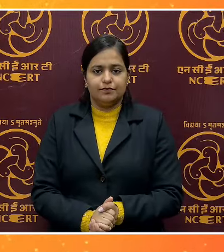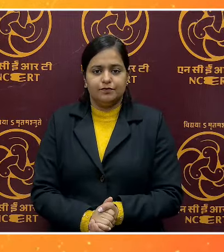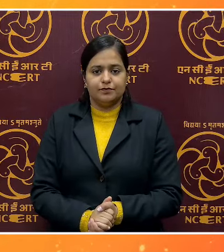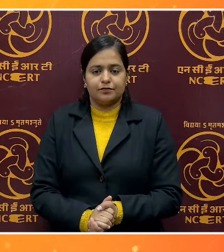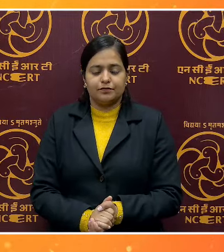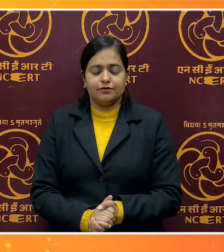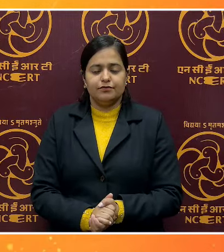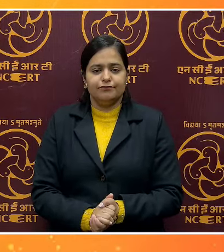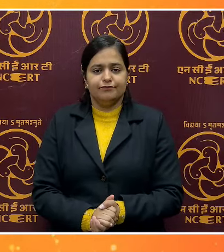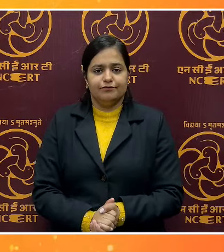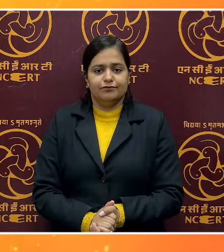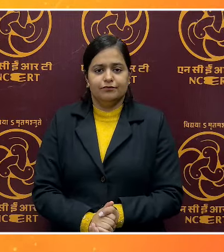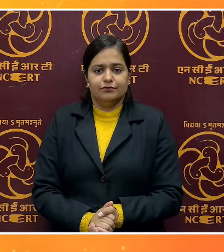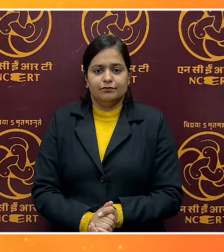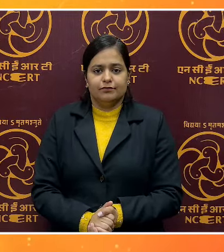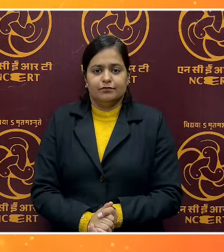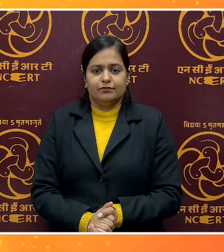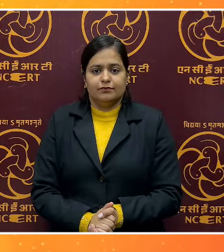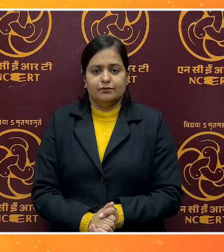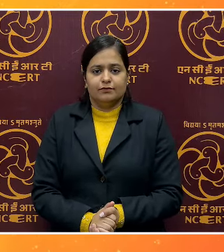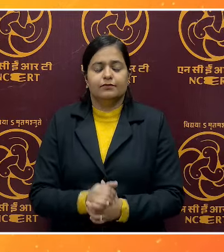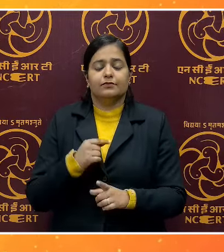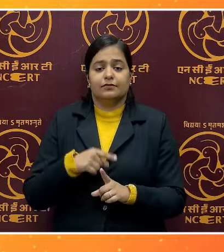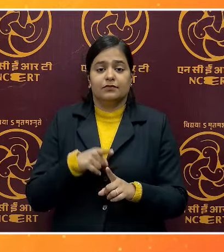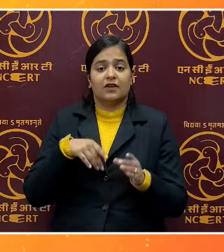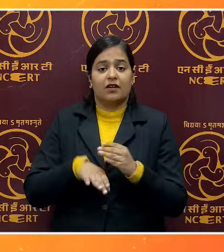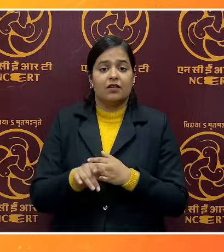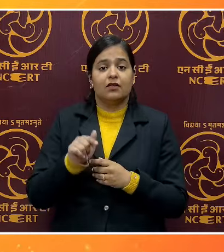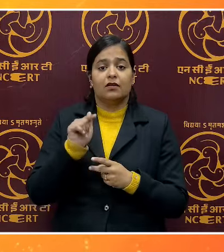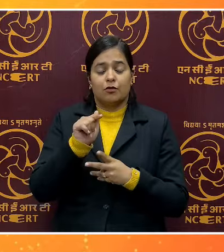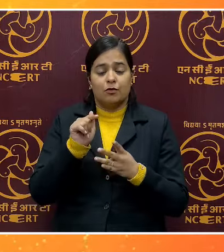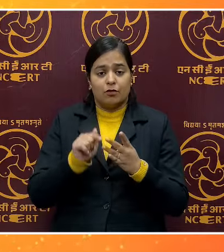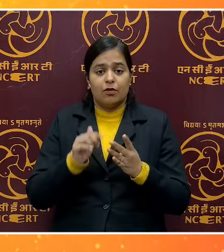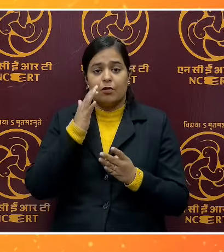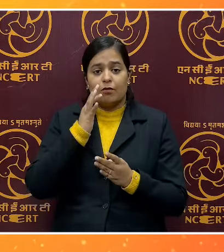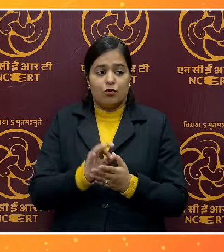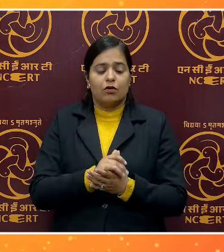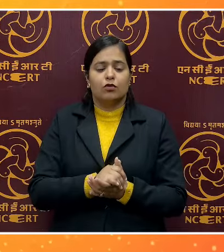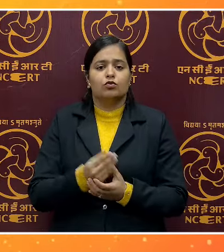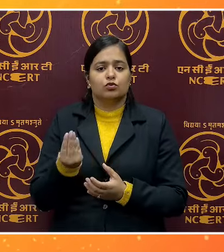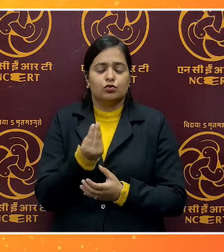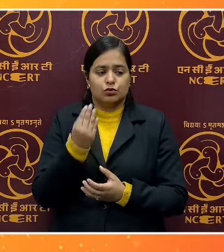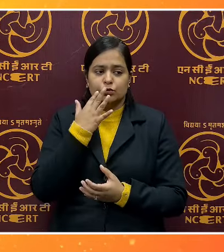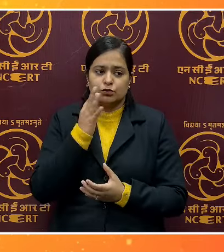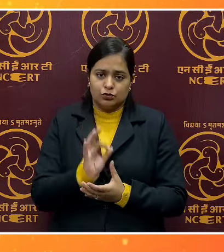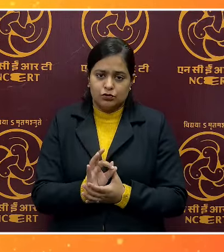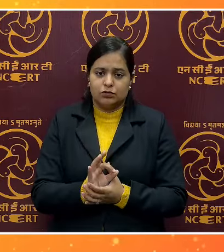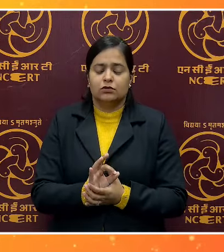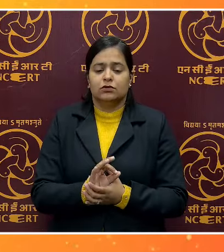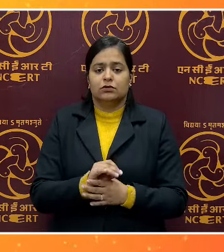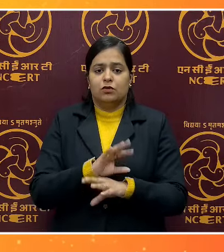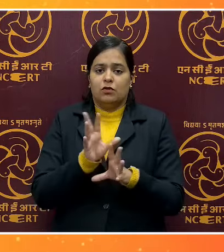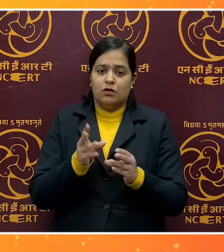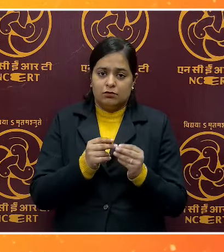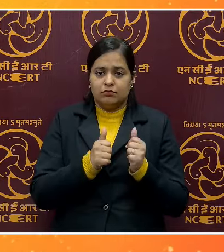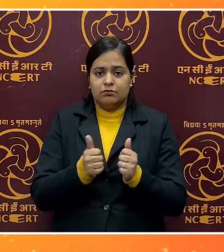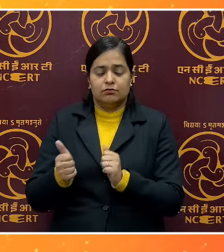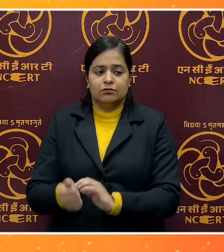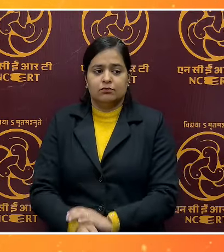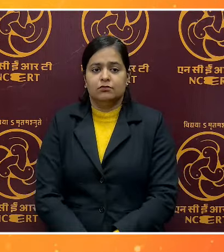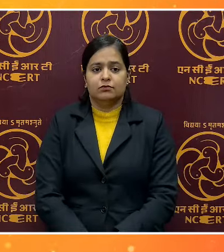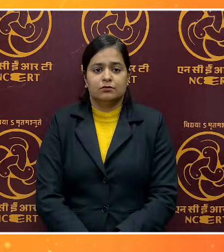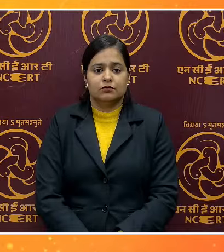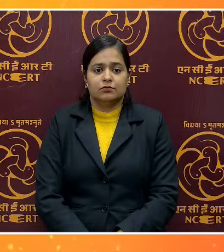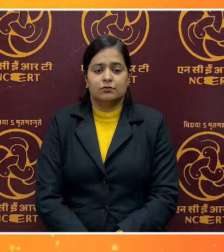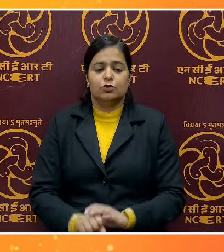in dissolved state also. Their properties are essentially the same as those of constituent species.